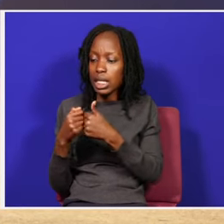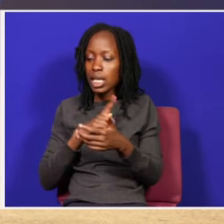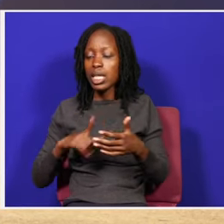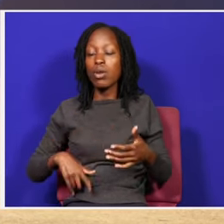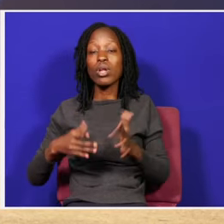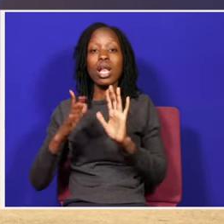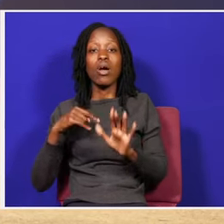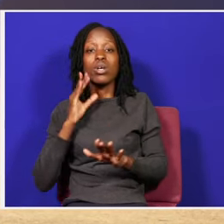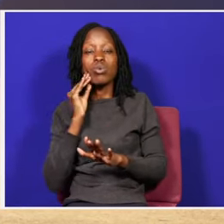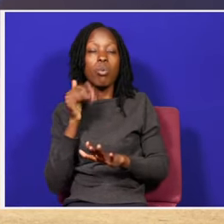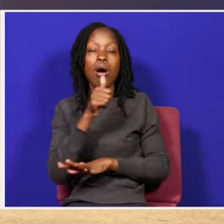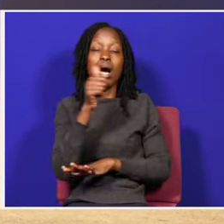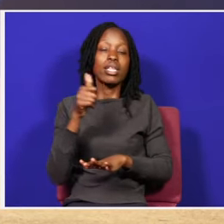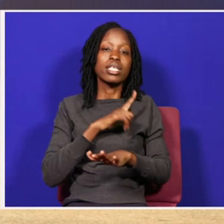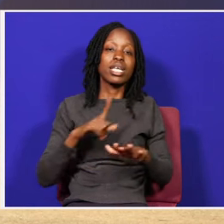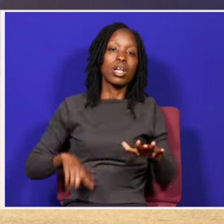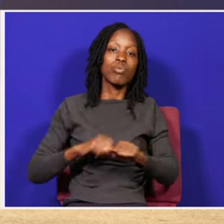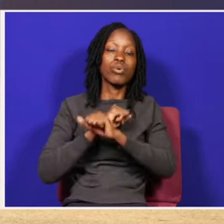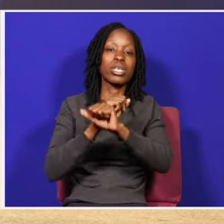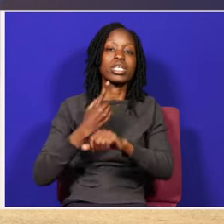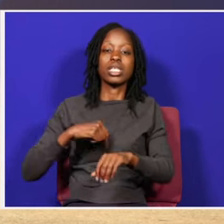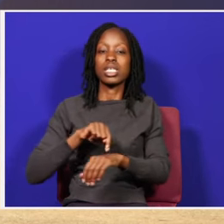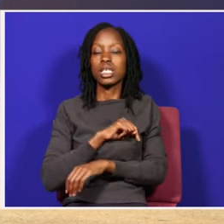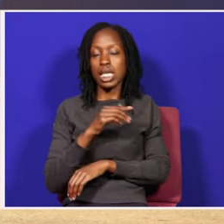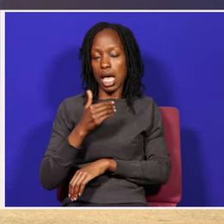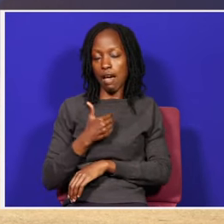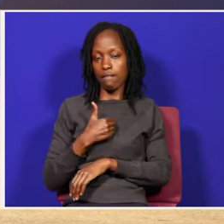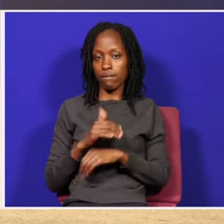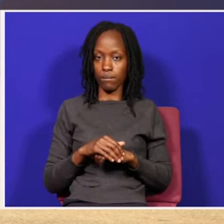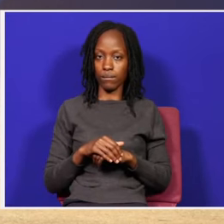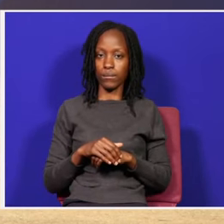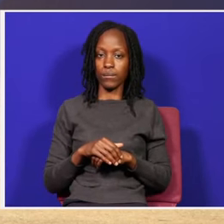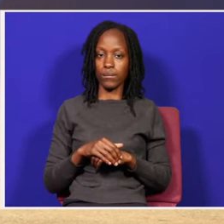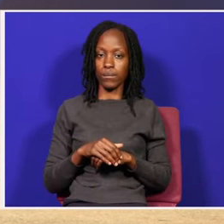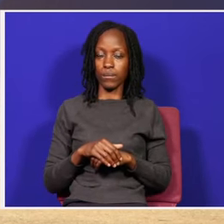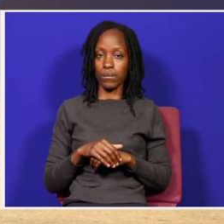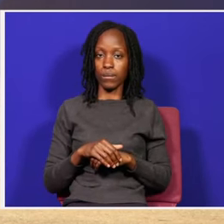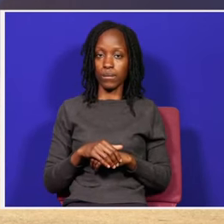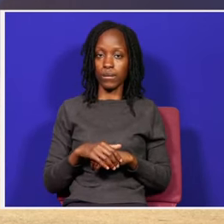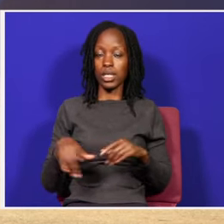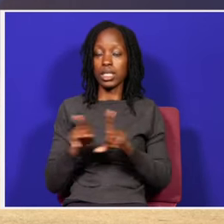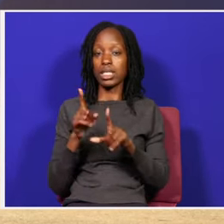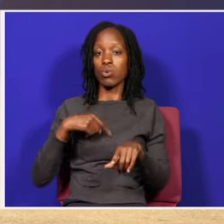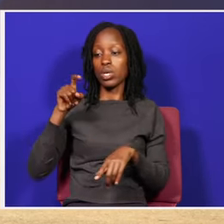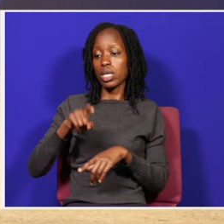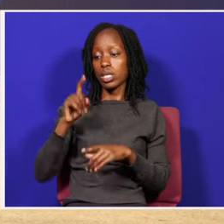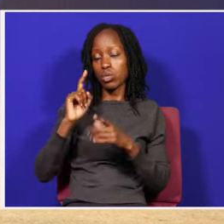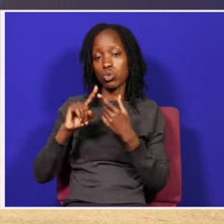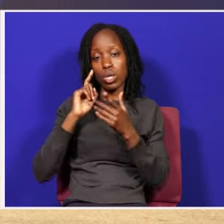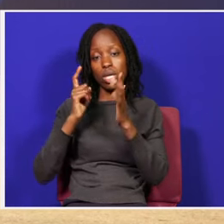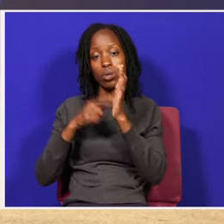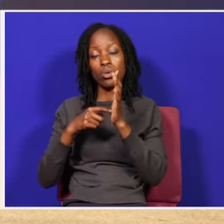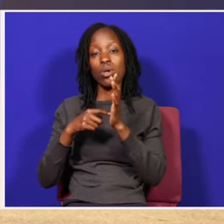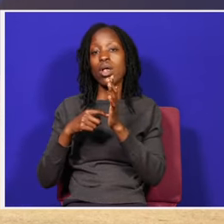kept from us so that we would not have to carry that burden any longer. And so we need to recognize